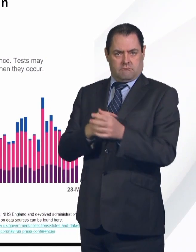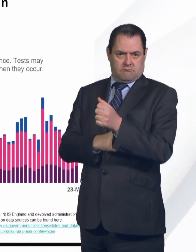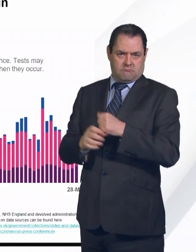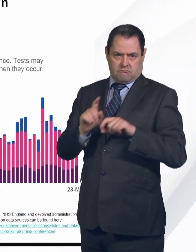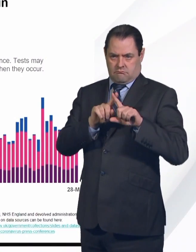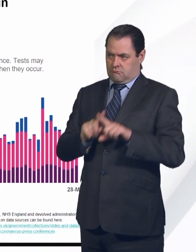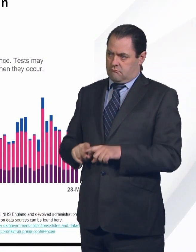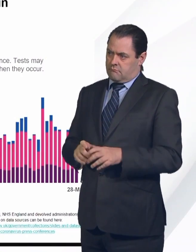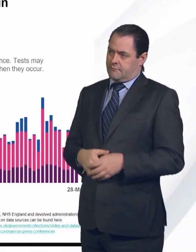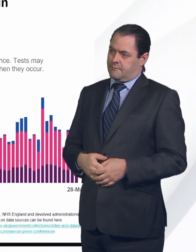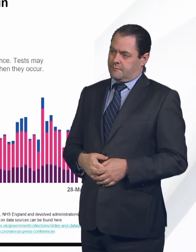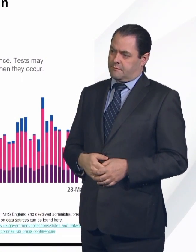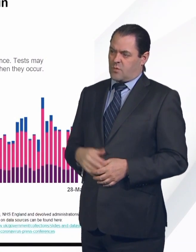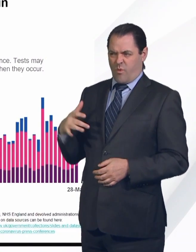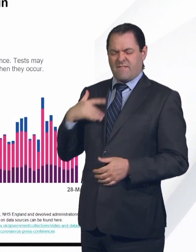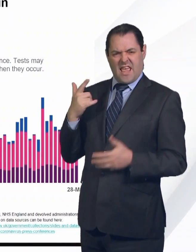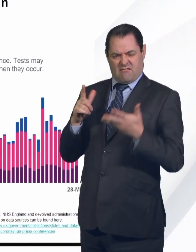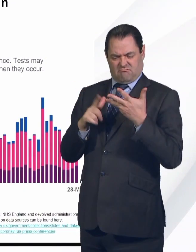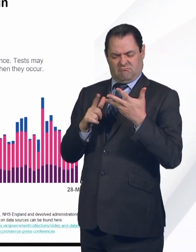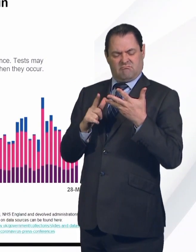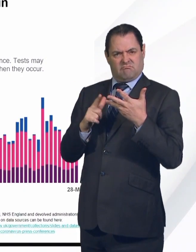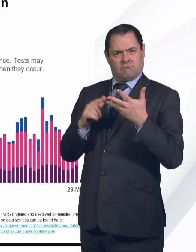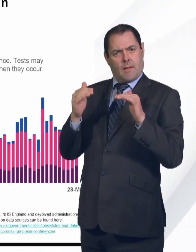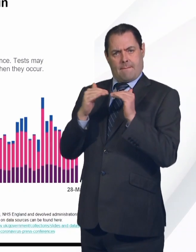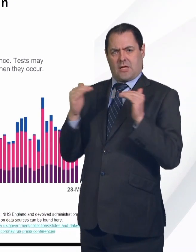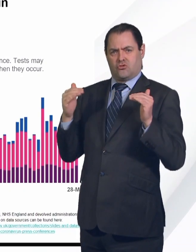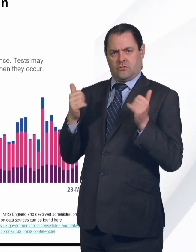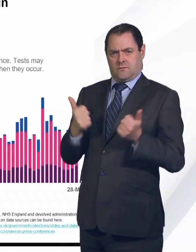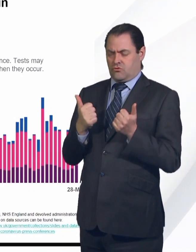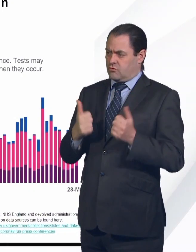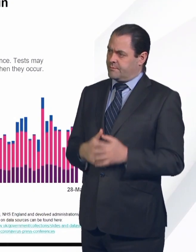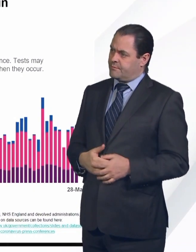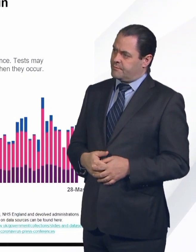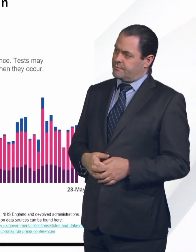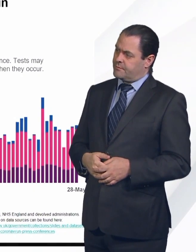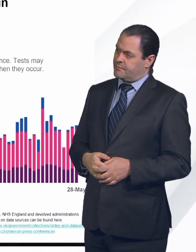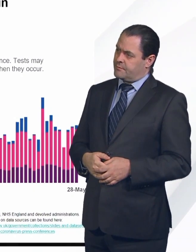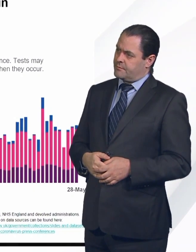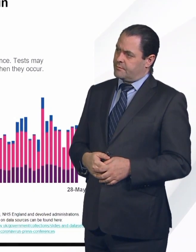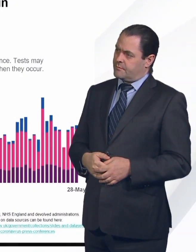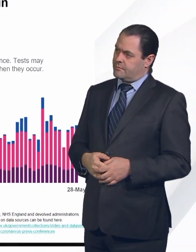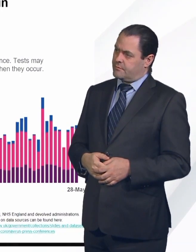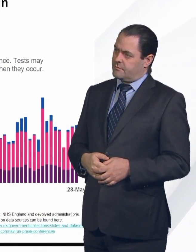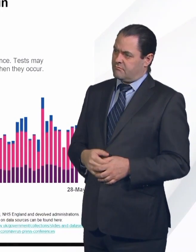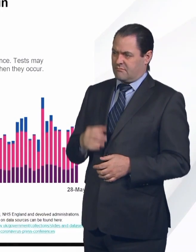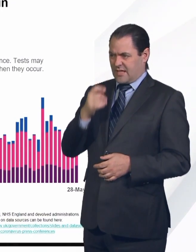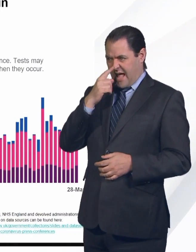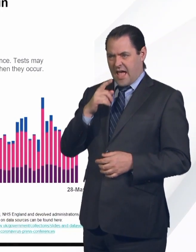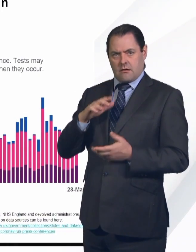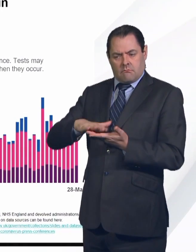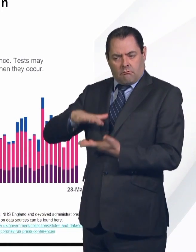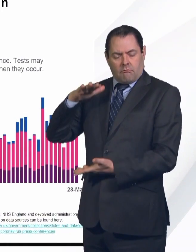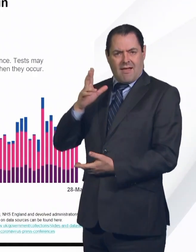We're therefore satisfied that the fourth test is being met and we can start to rebuild